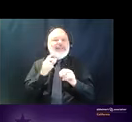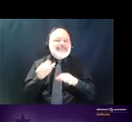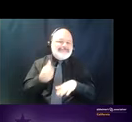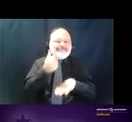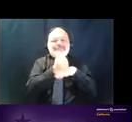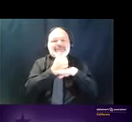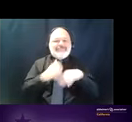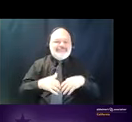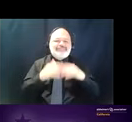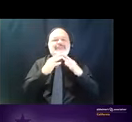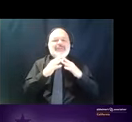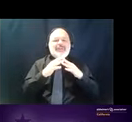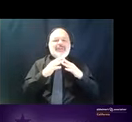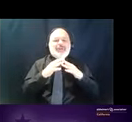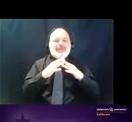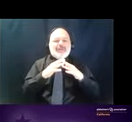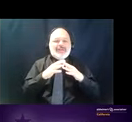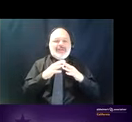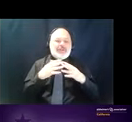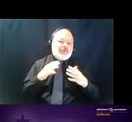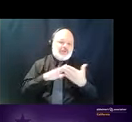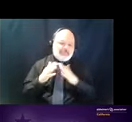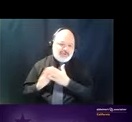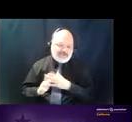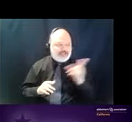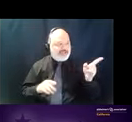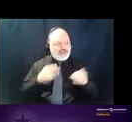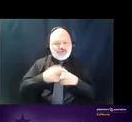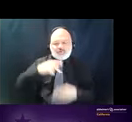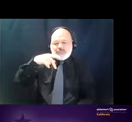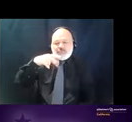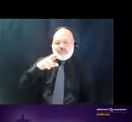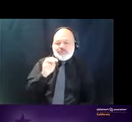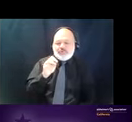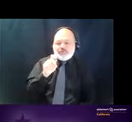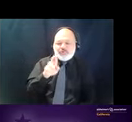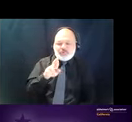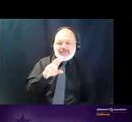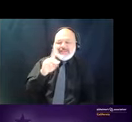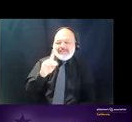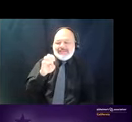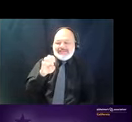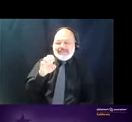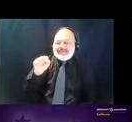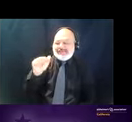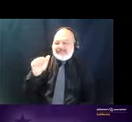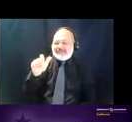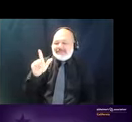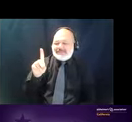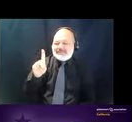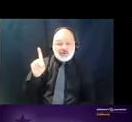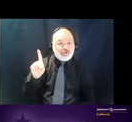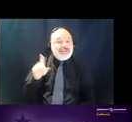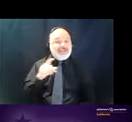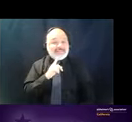the promotor de salud. We can call community health worker or health promoter, but it's really, this is